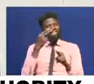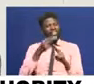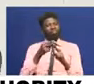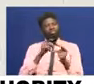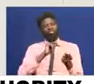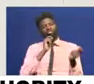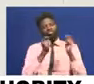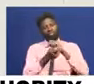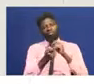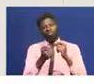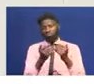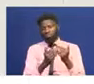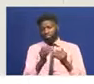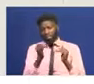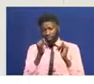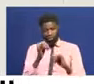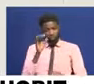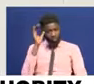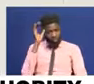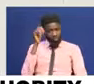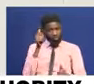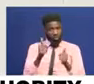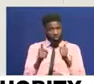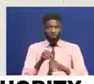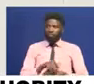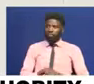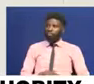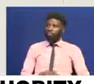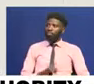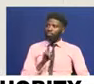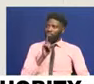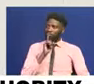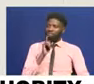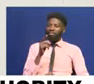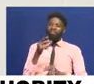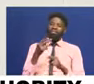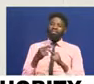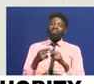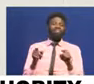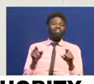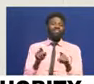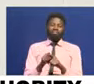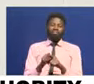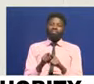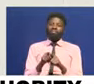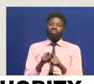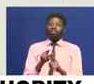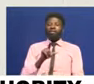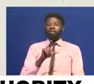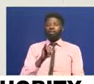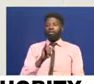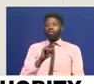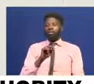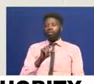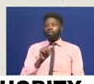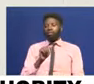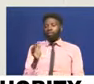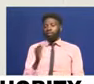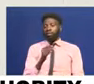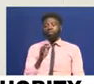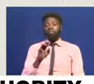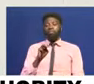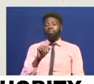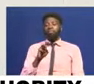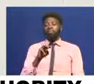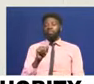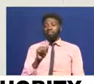concept are we looking at? If you ask me to simplify, it's going to be Linda Mama Reloaded. It's just going to be better. But Linda Mama is going to stay, and the benefits